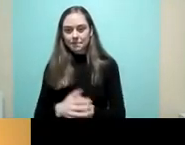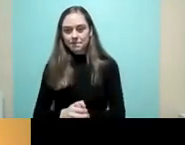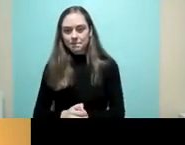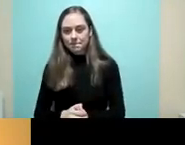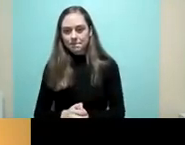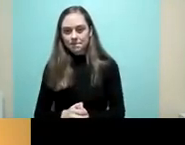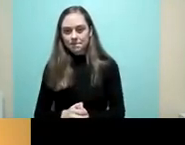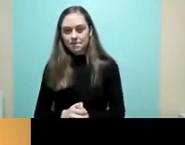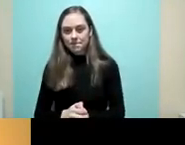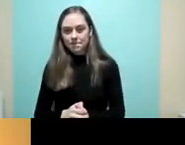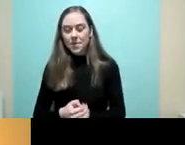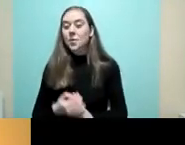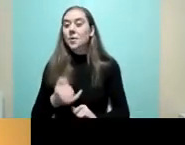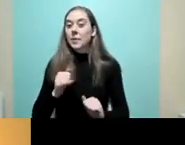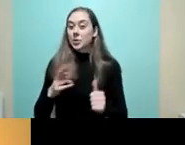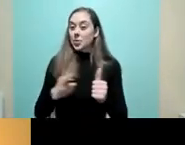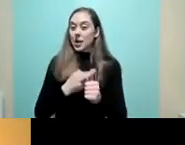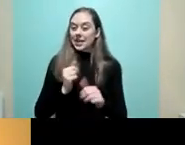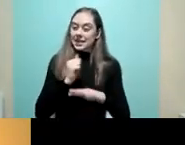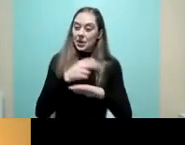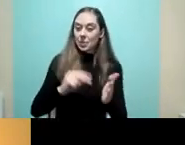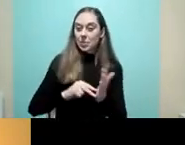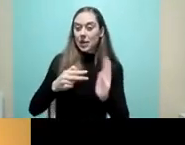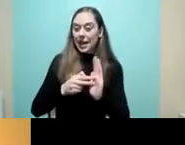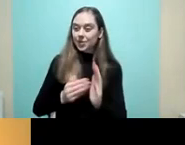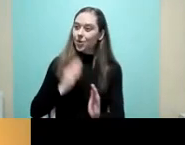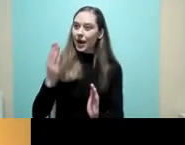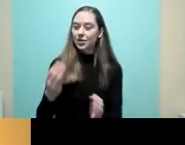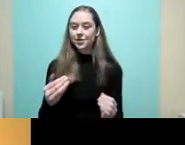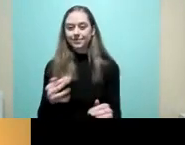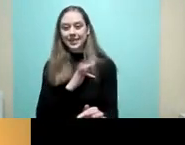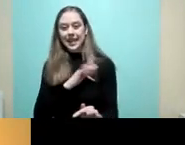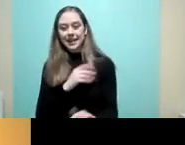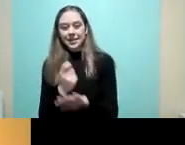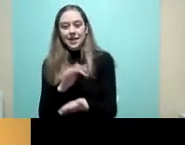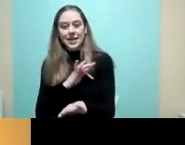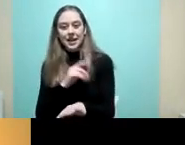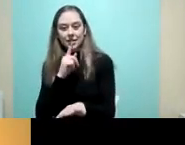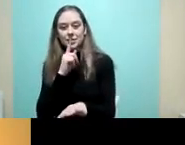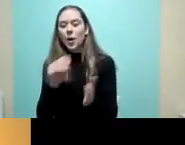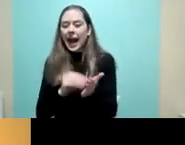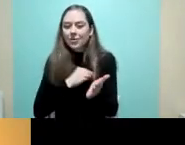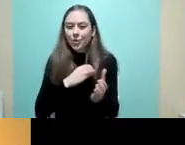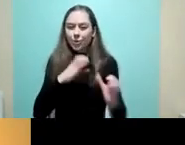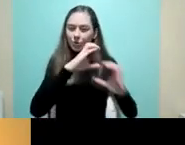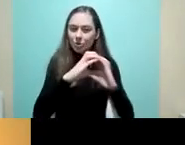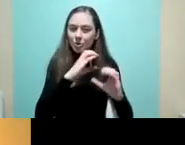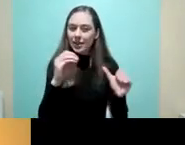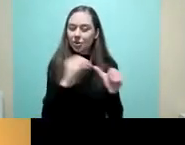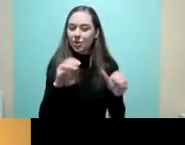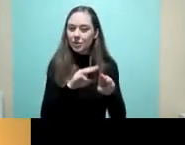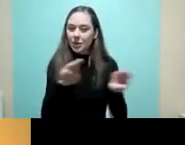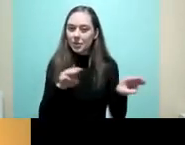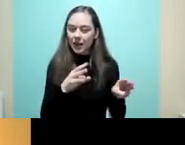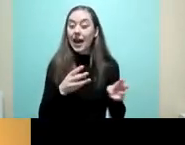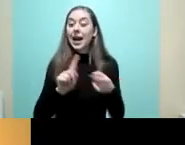you had a plan to get out and do something. Important to communicate your plan. And again, working with each other when it comes to like doing house